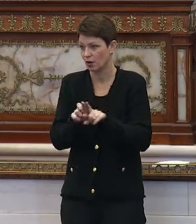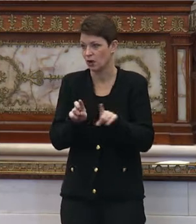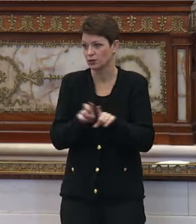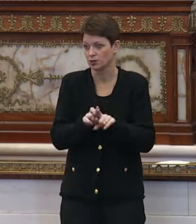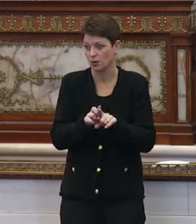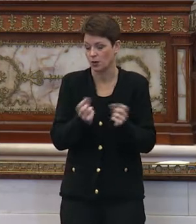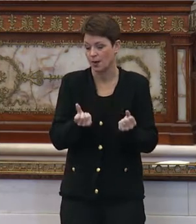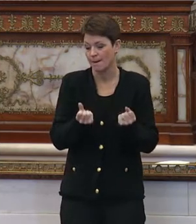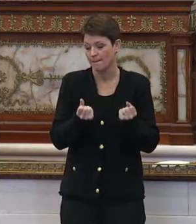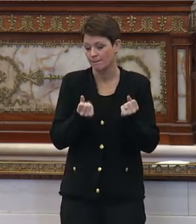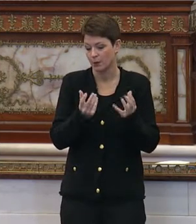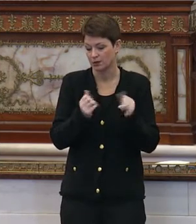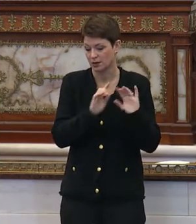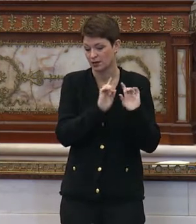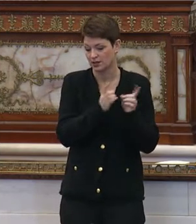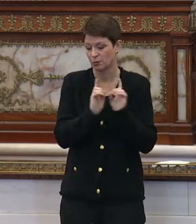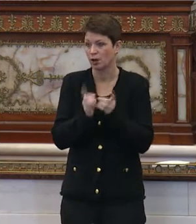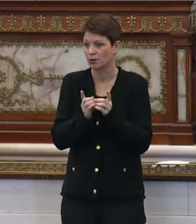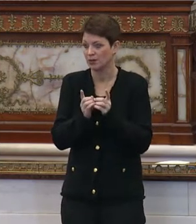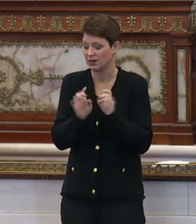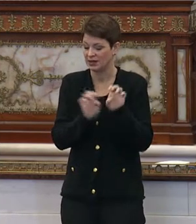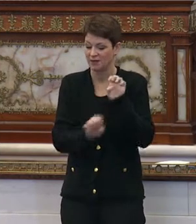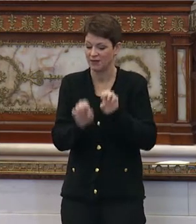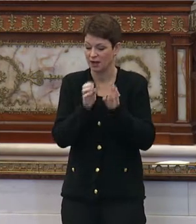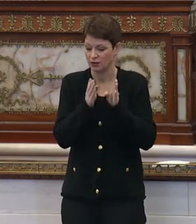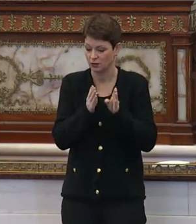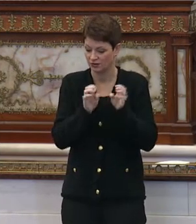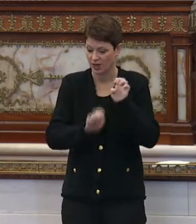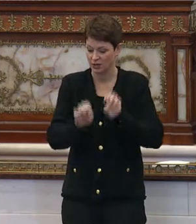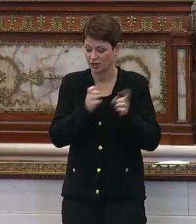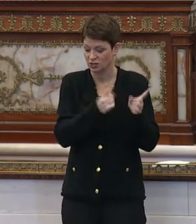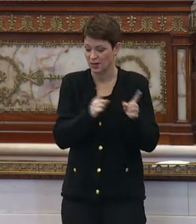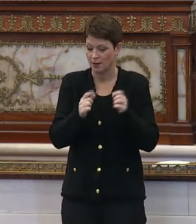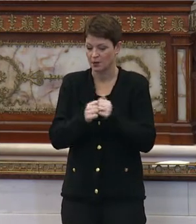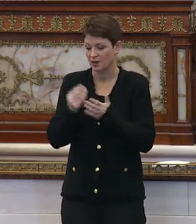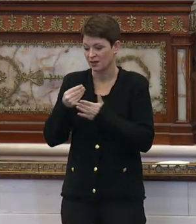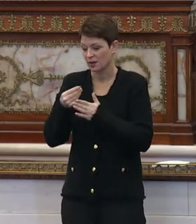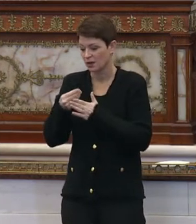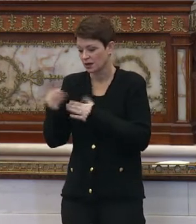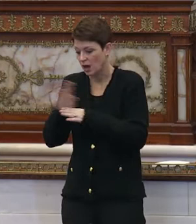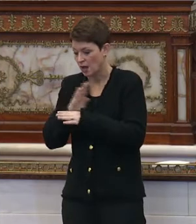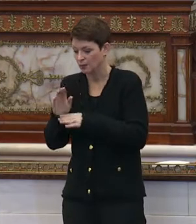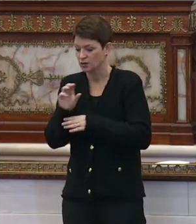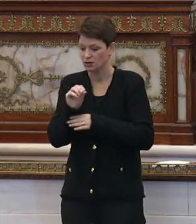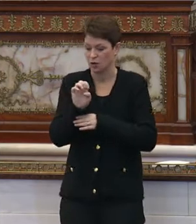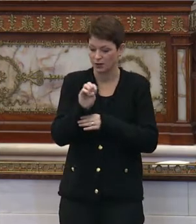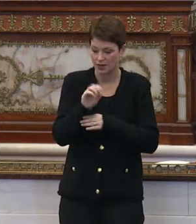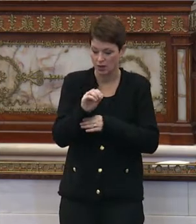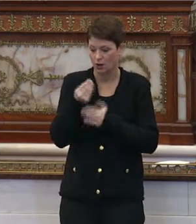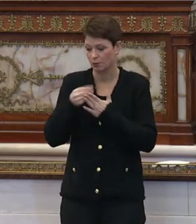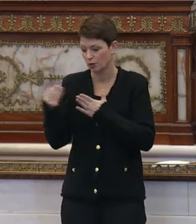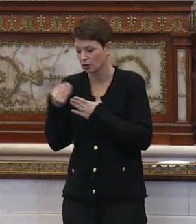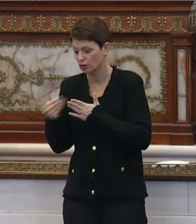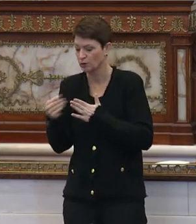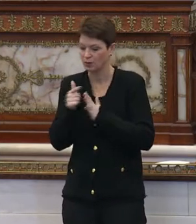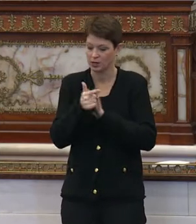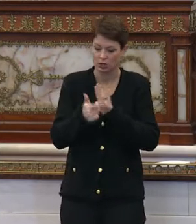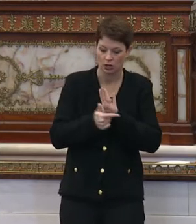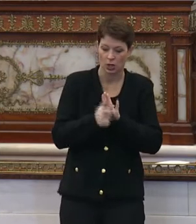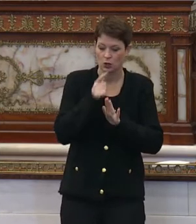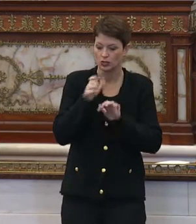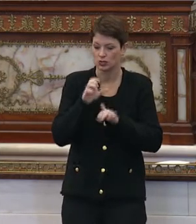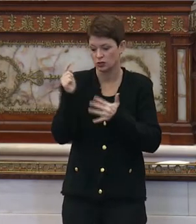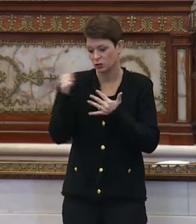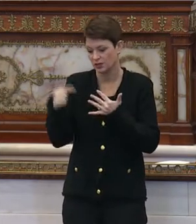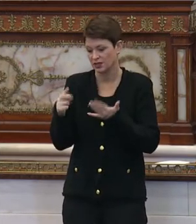a multi-department evaluation underway, looking at commerce and OEO, looking at procurement. What do we need in law? Who's going to be doing a whole